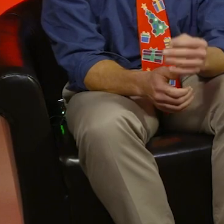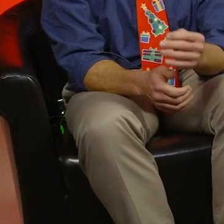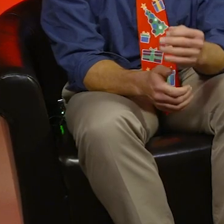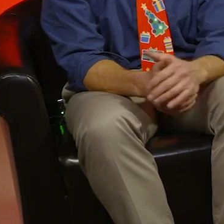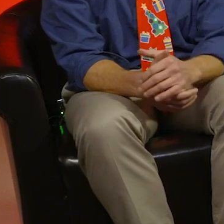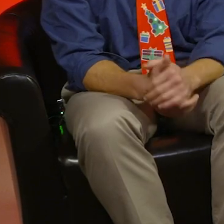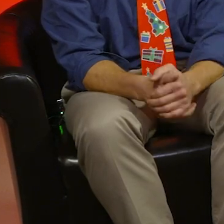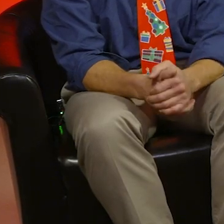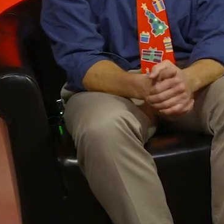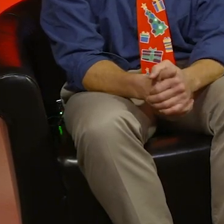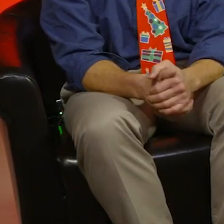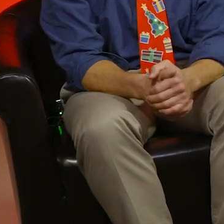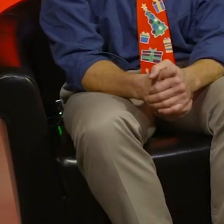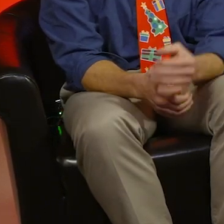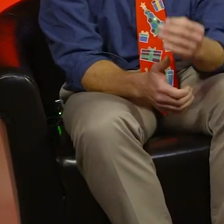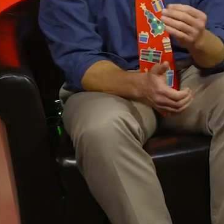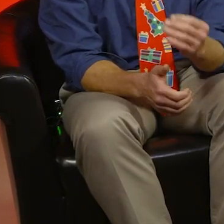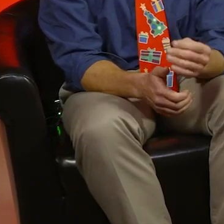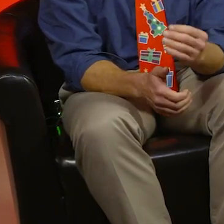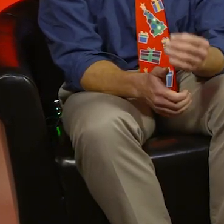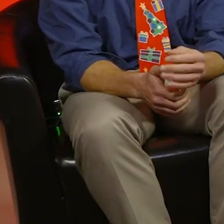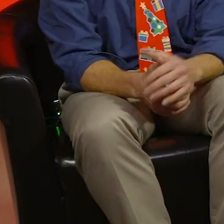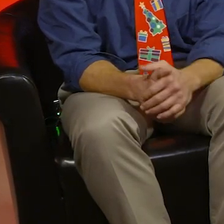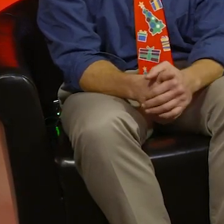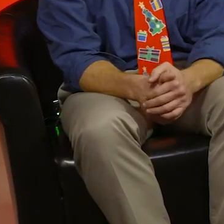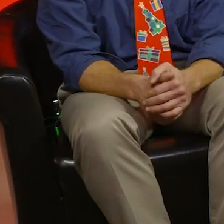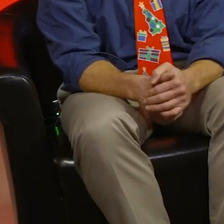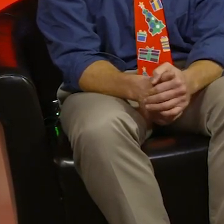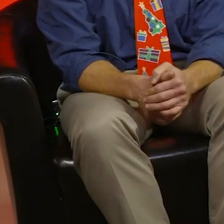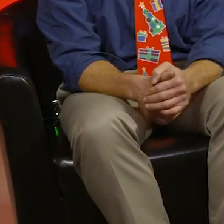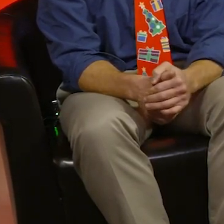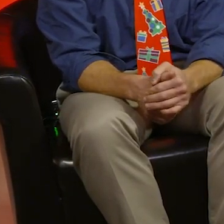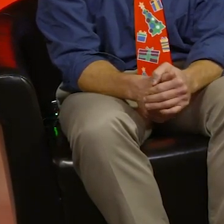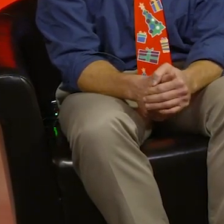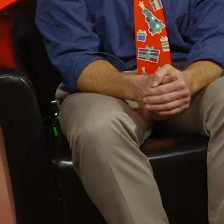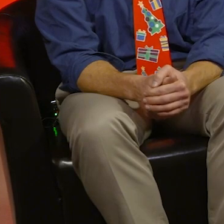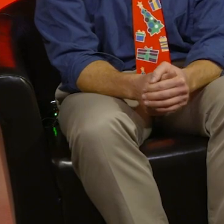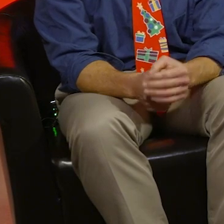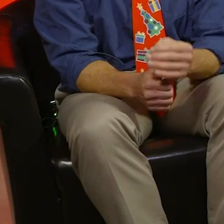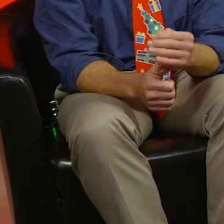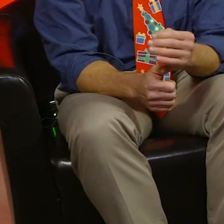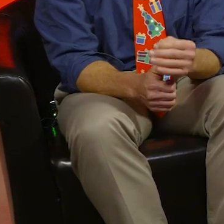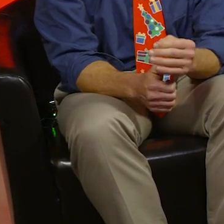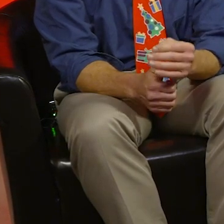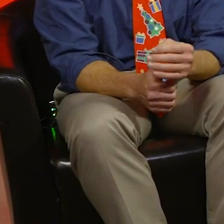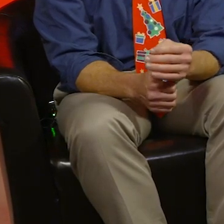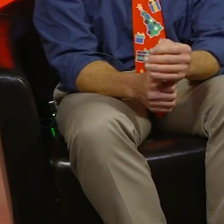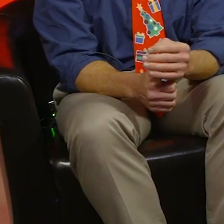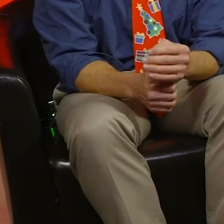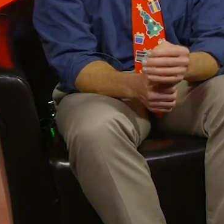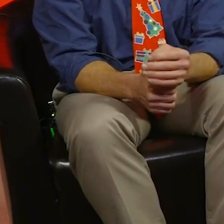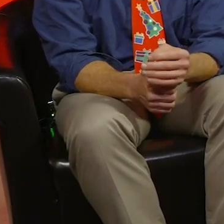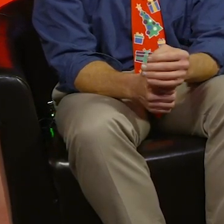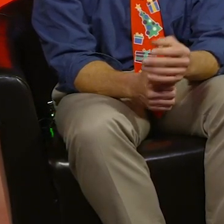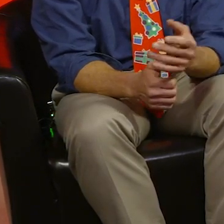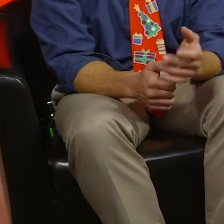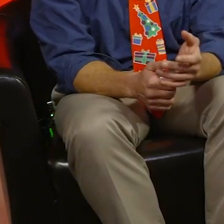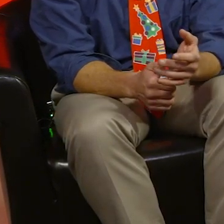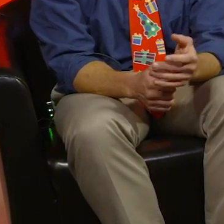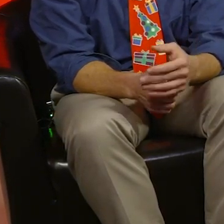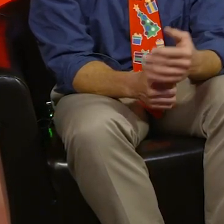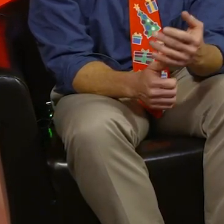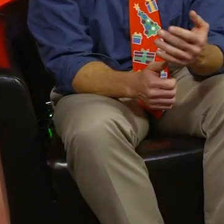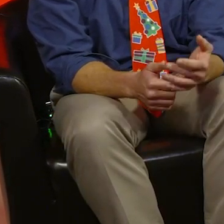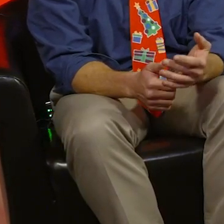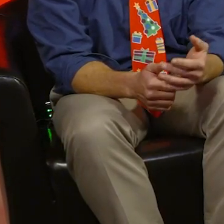and 22 on the ventilator. And we still had 59 in that recovery period. So we had a total of 138 patients, but you know